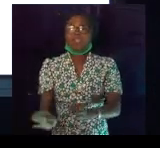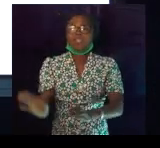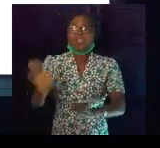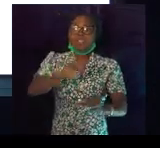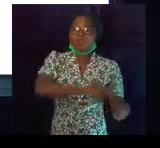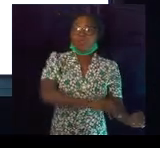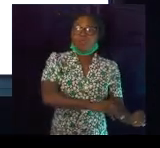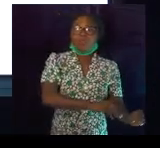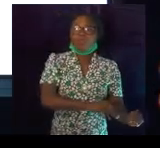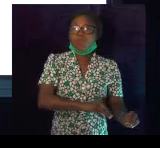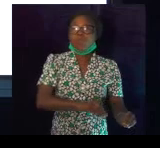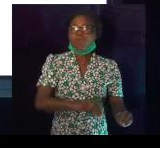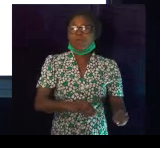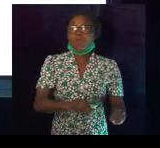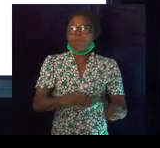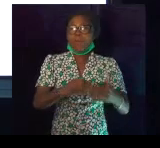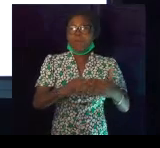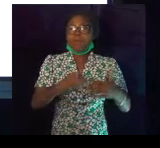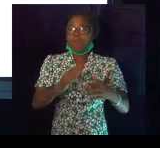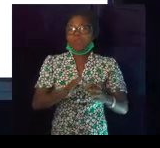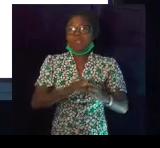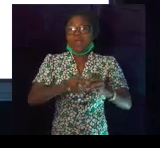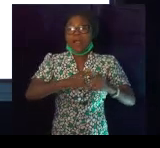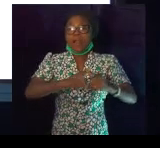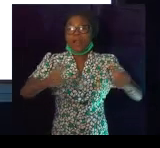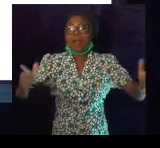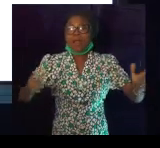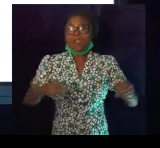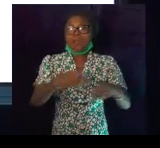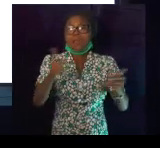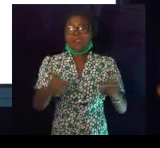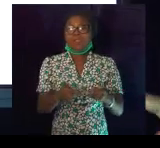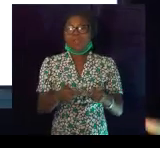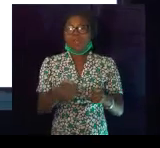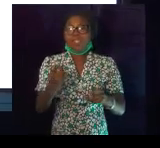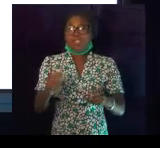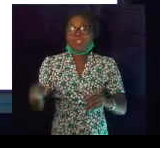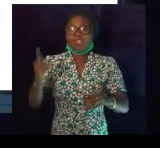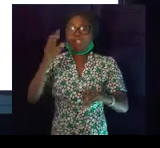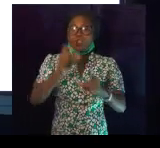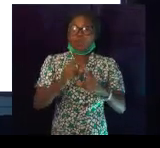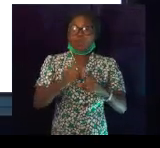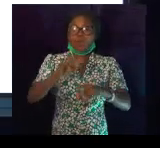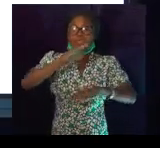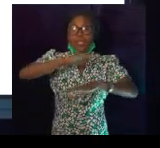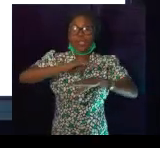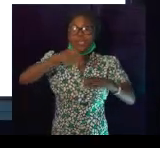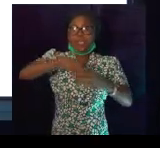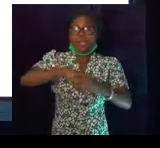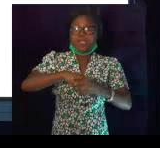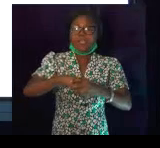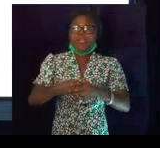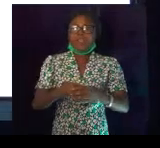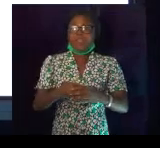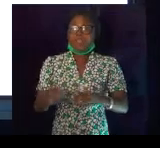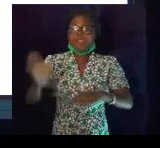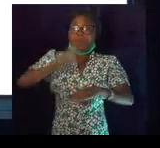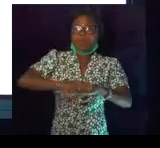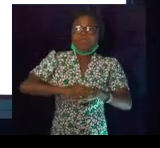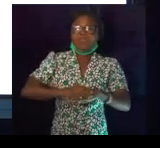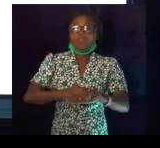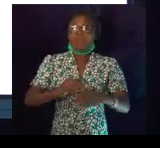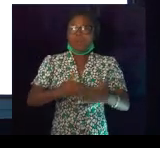is placed before large places. The word in is placed